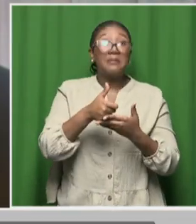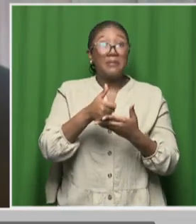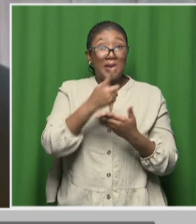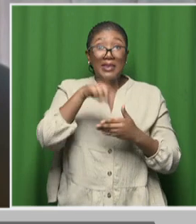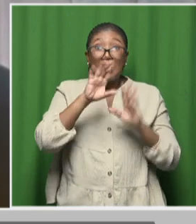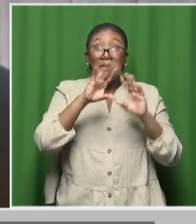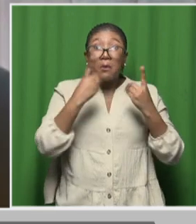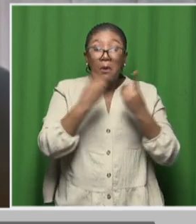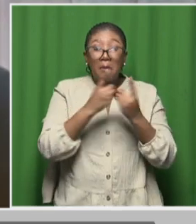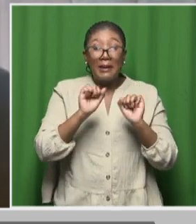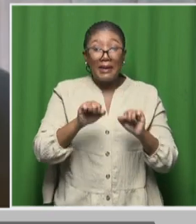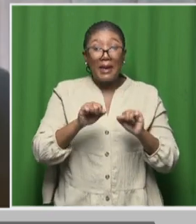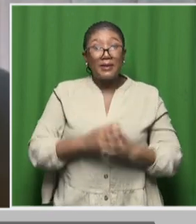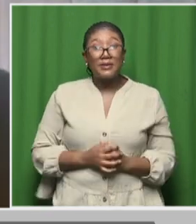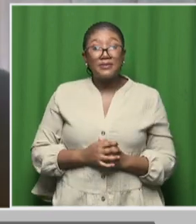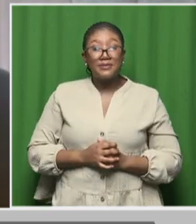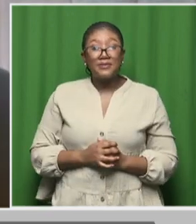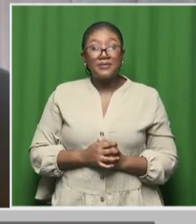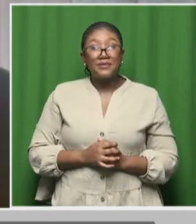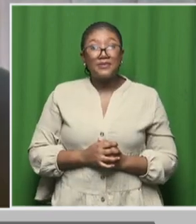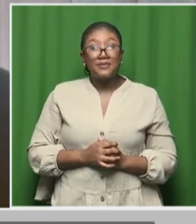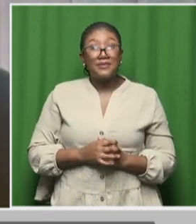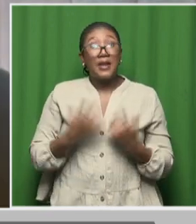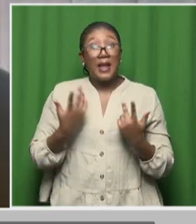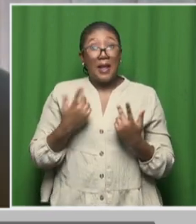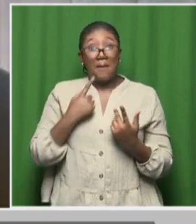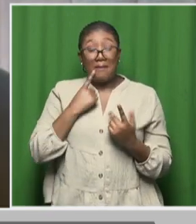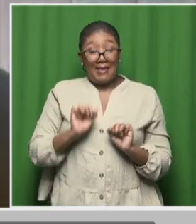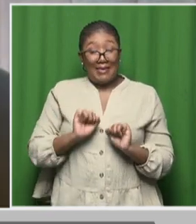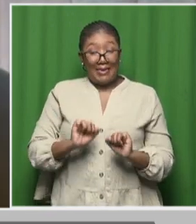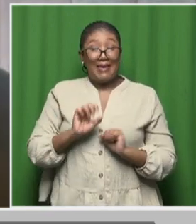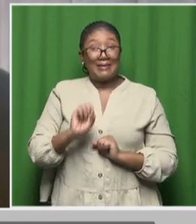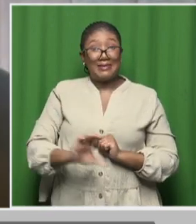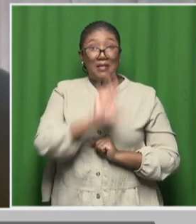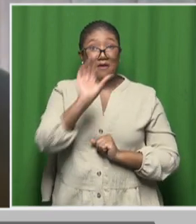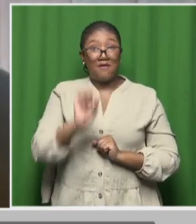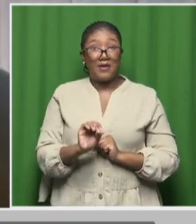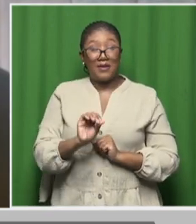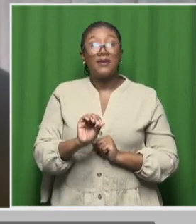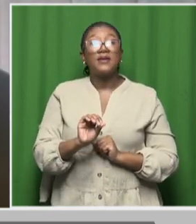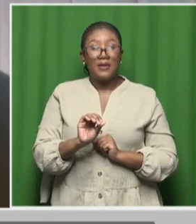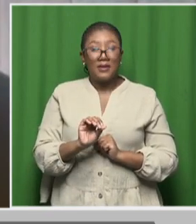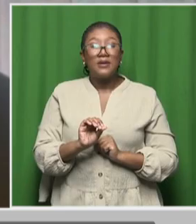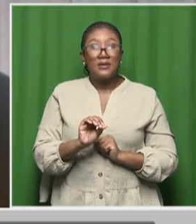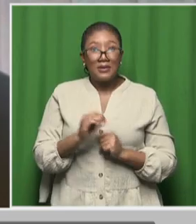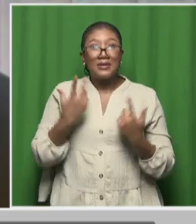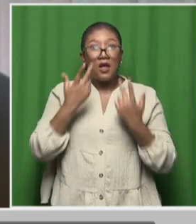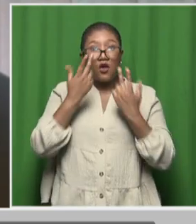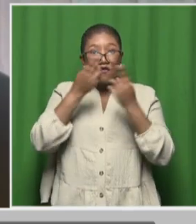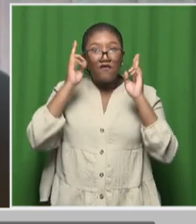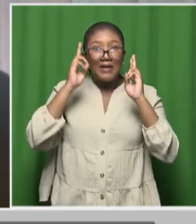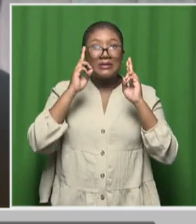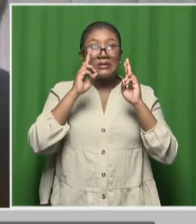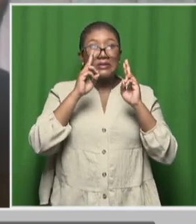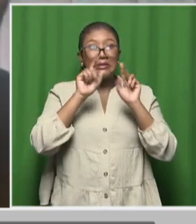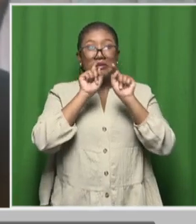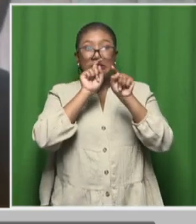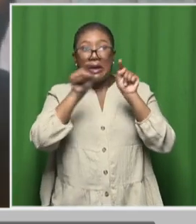So look, one of the things about here in South Africa is that a lot of universities don't offer